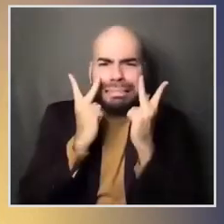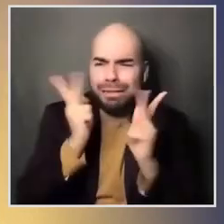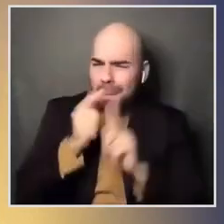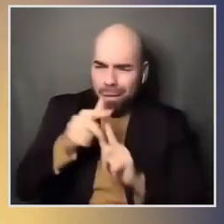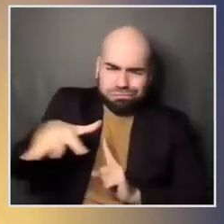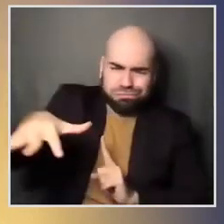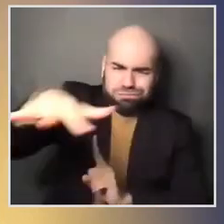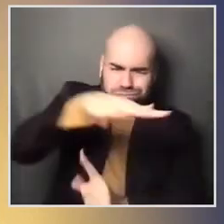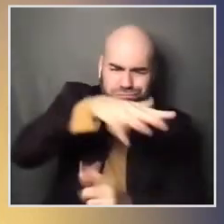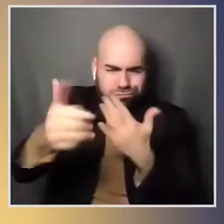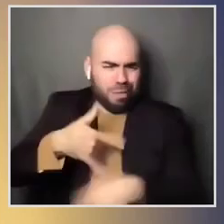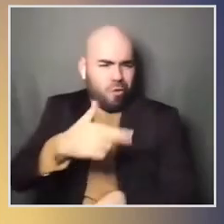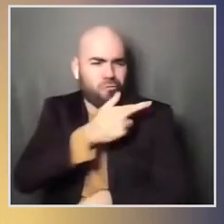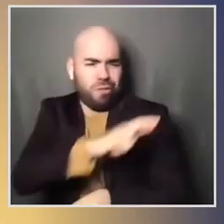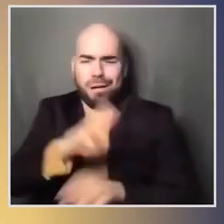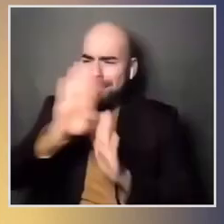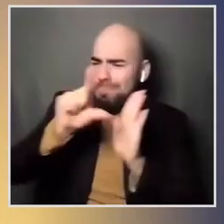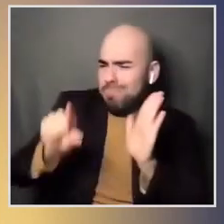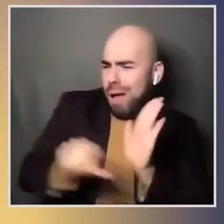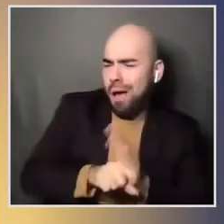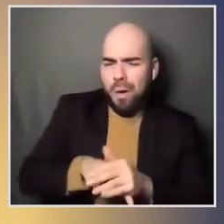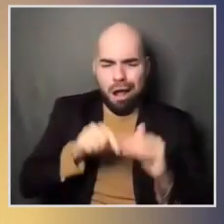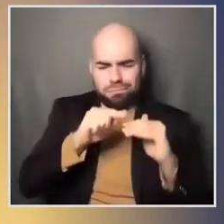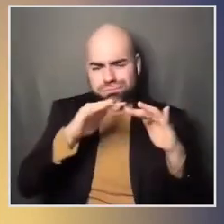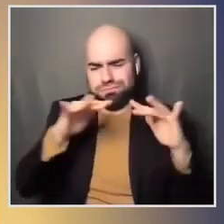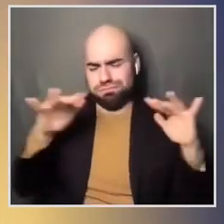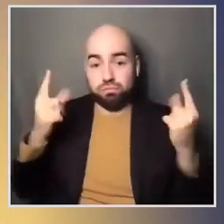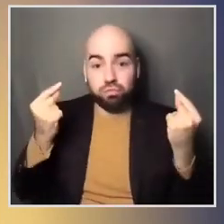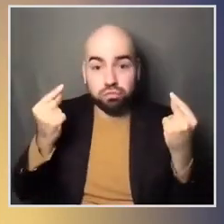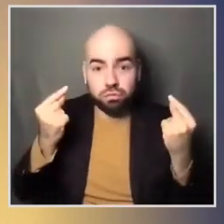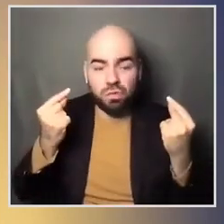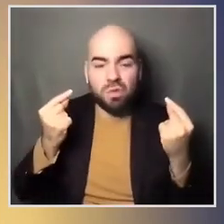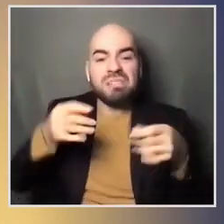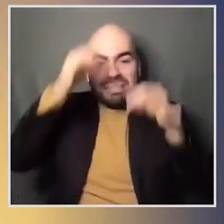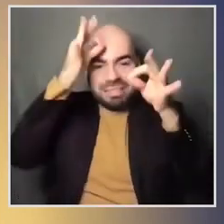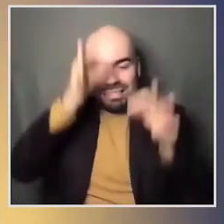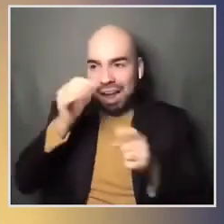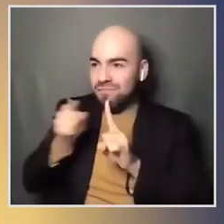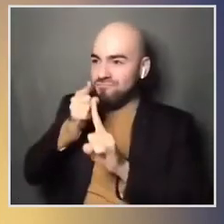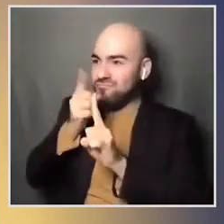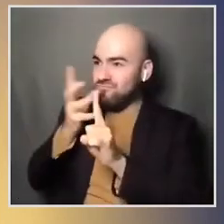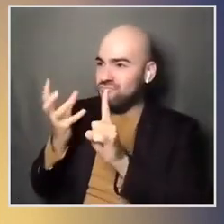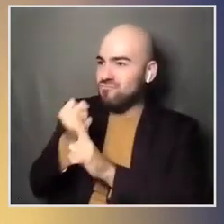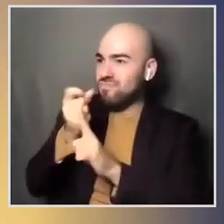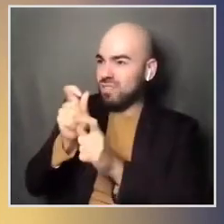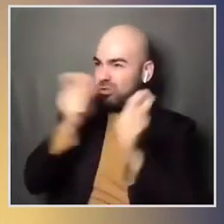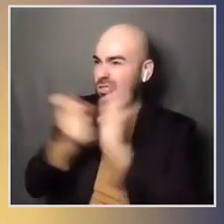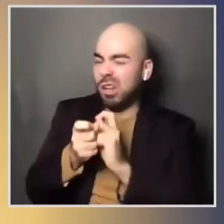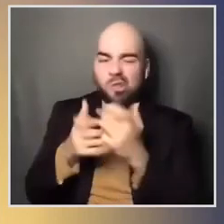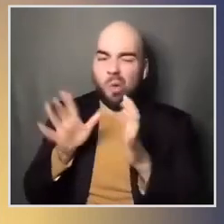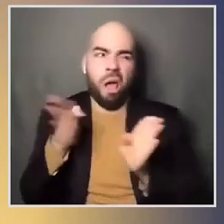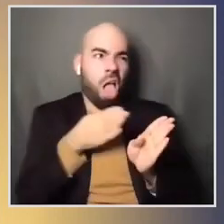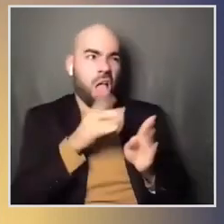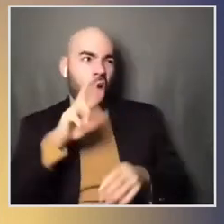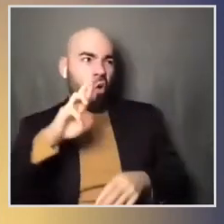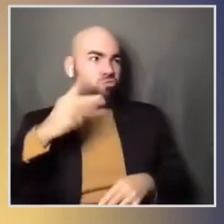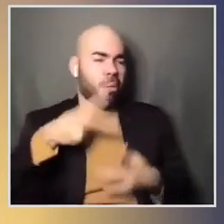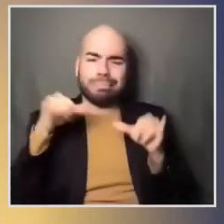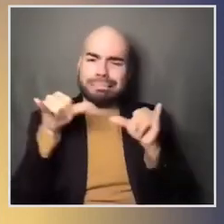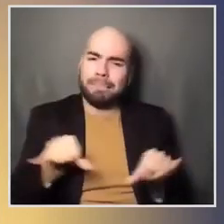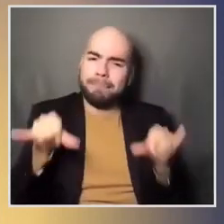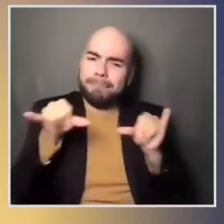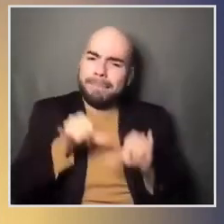faiths, religions chose change over more of the same. They've given us a mandate for